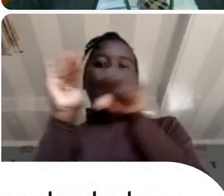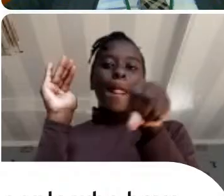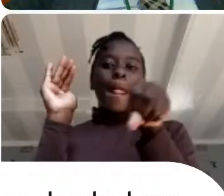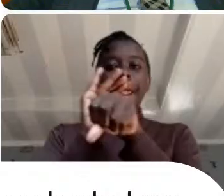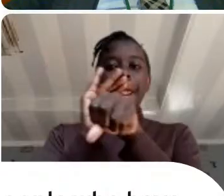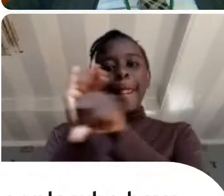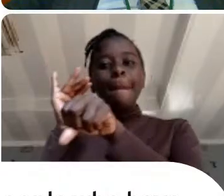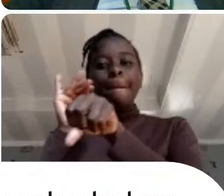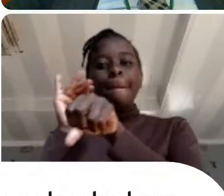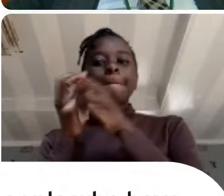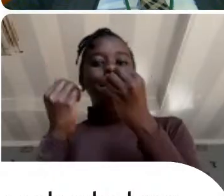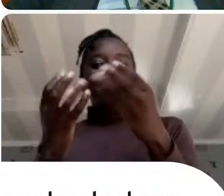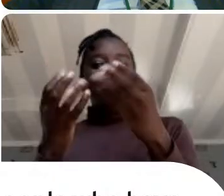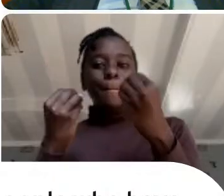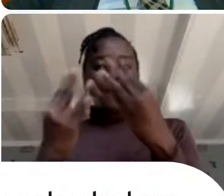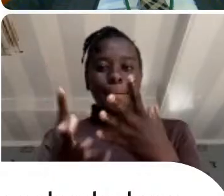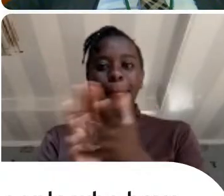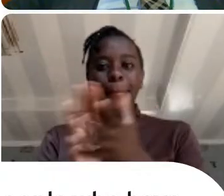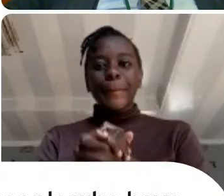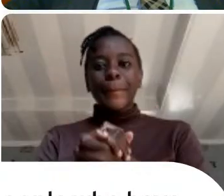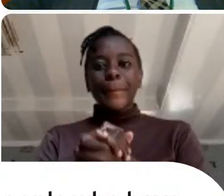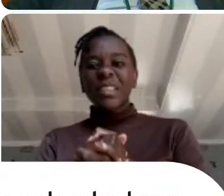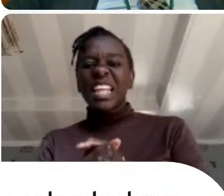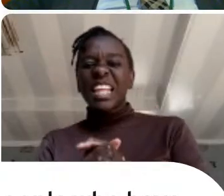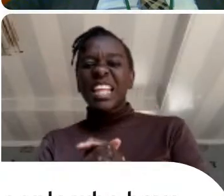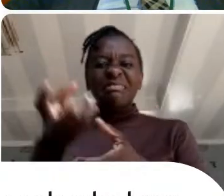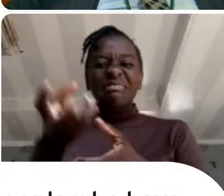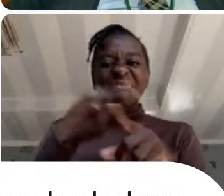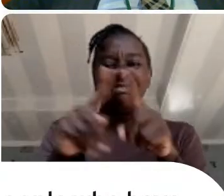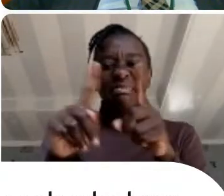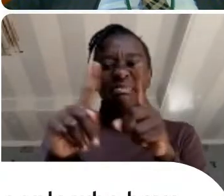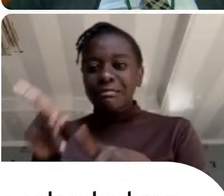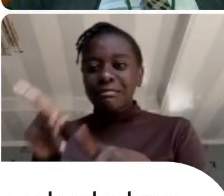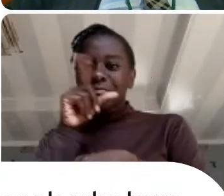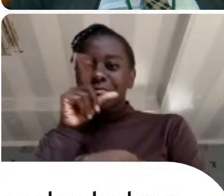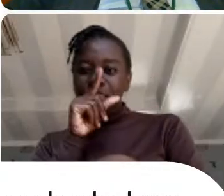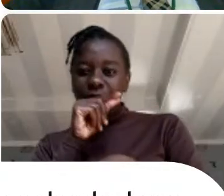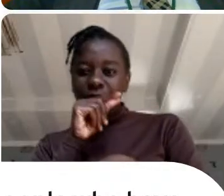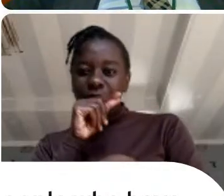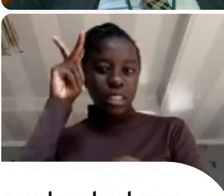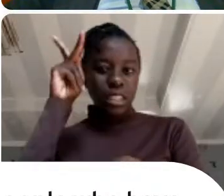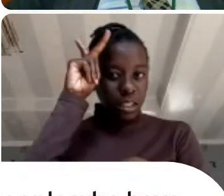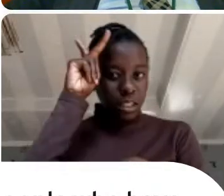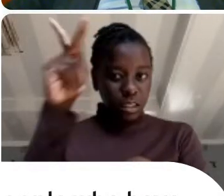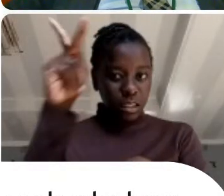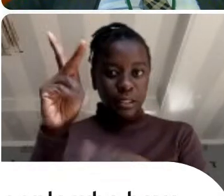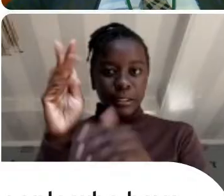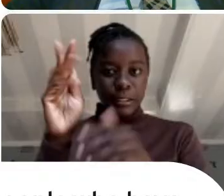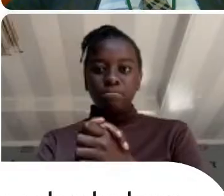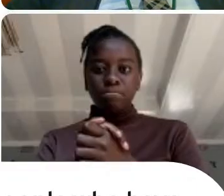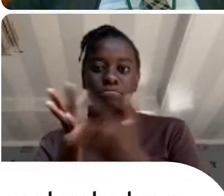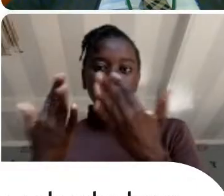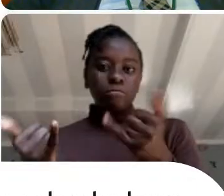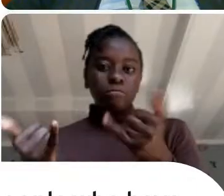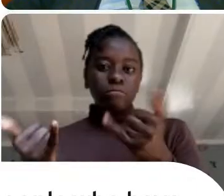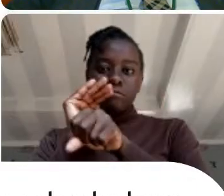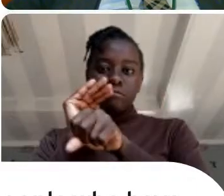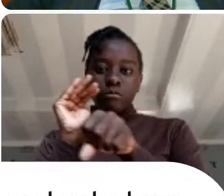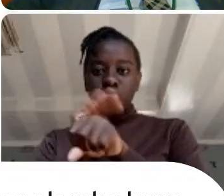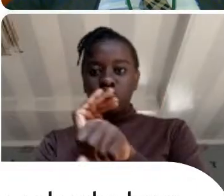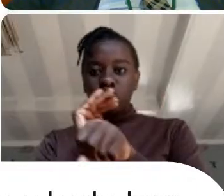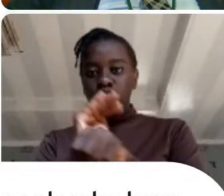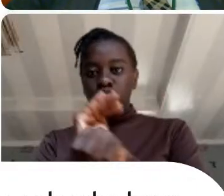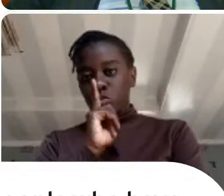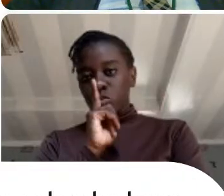Livingstone, we're watching from Kitwe and whatnot. I have a comment here, and it's coming from Elena. And she